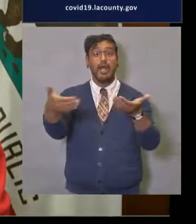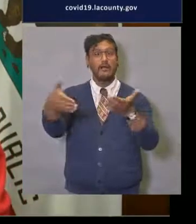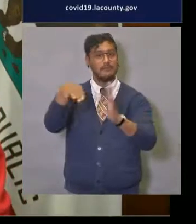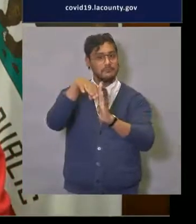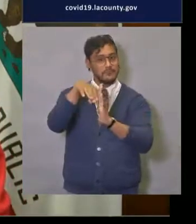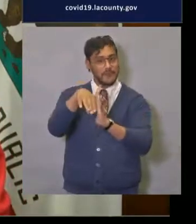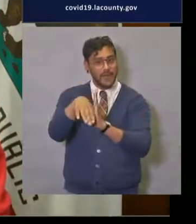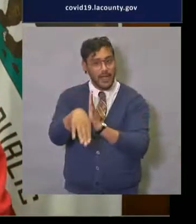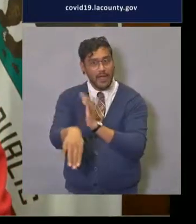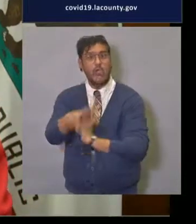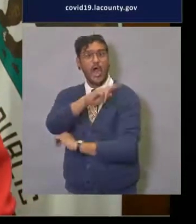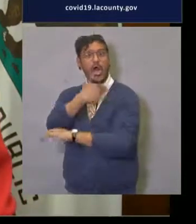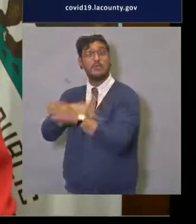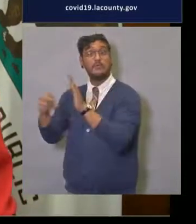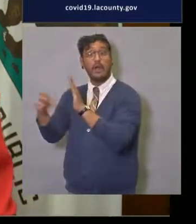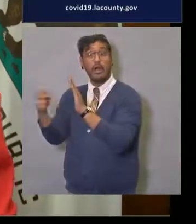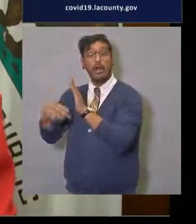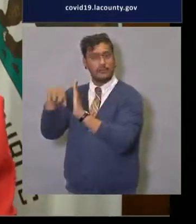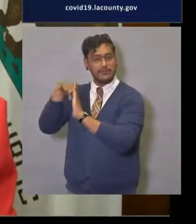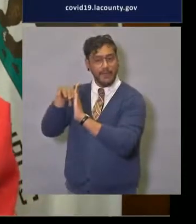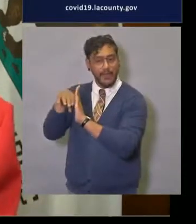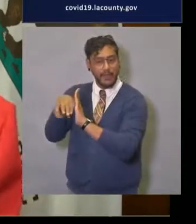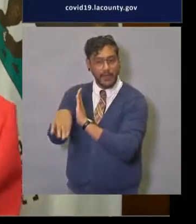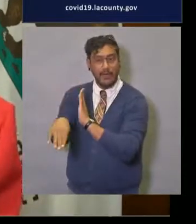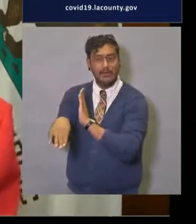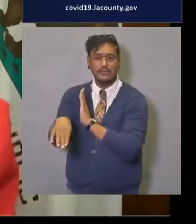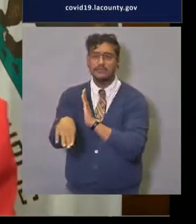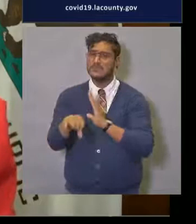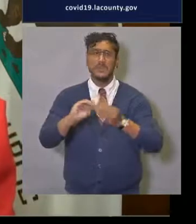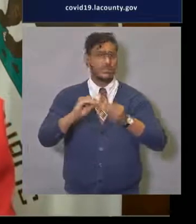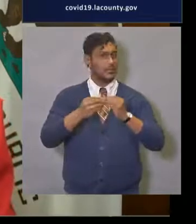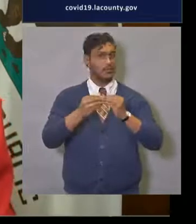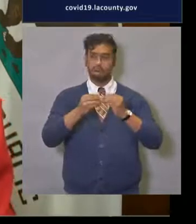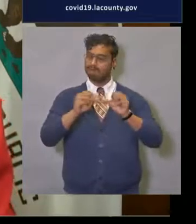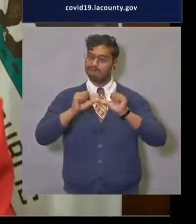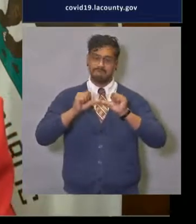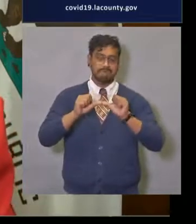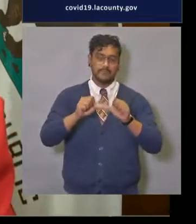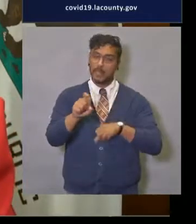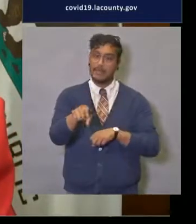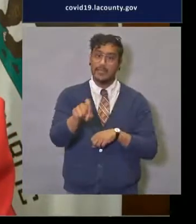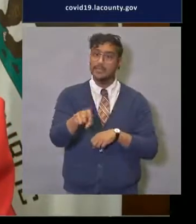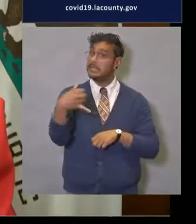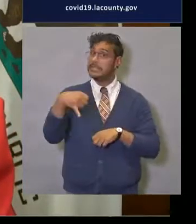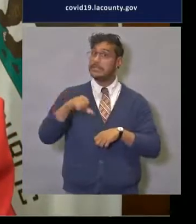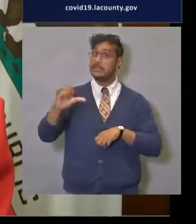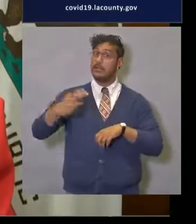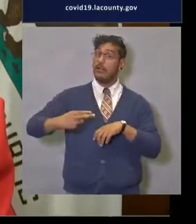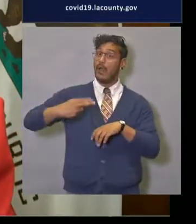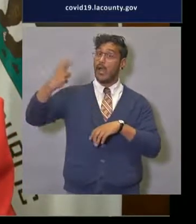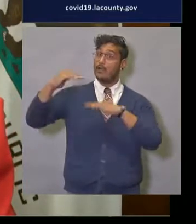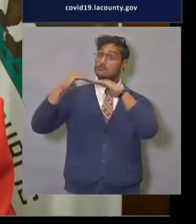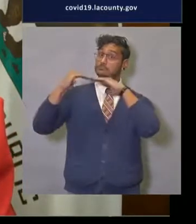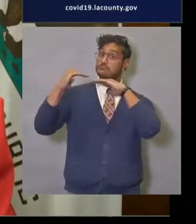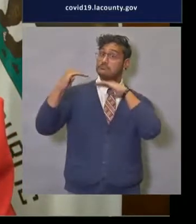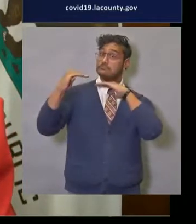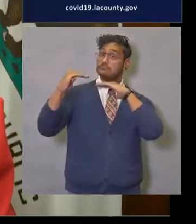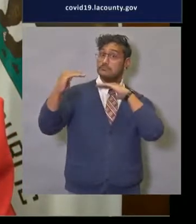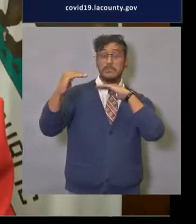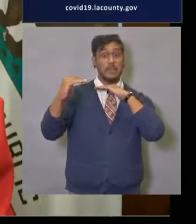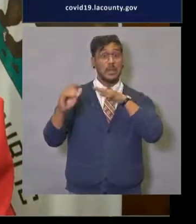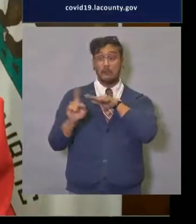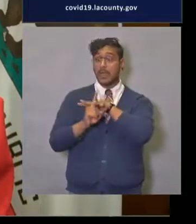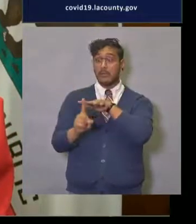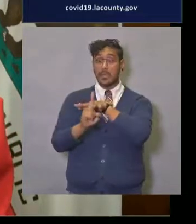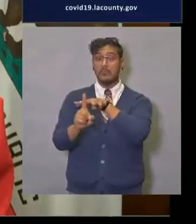much more work remains to be done. Our numbers remain at a very high level, and our case rates have not decreased enough to leave